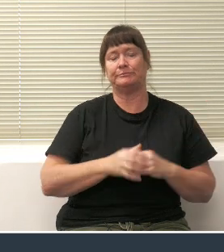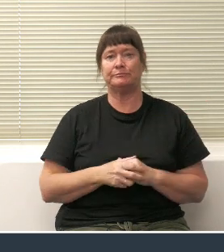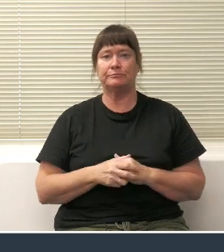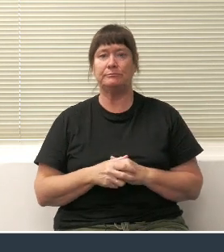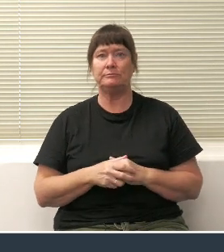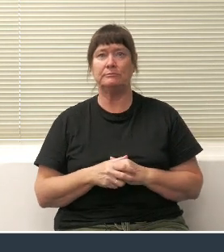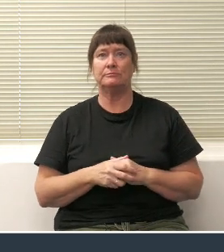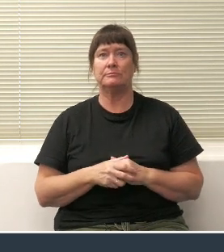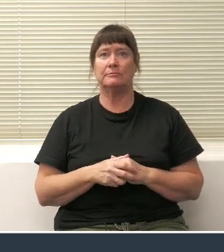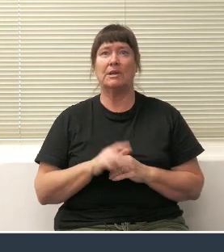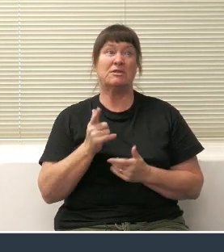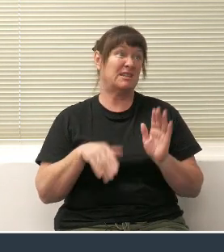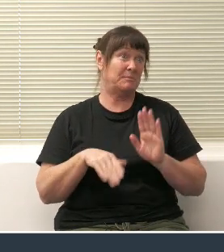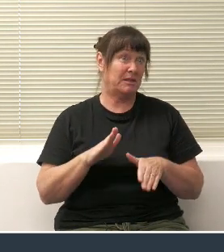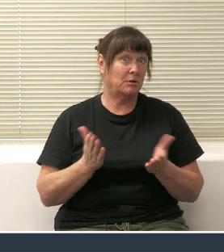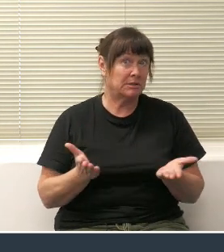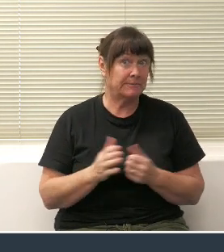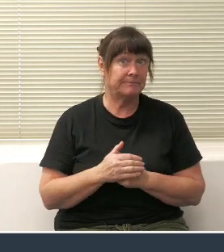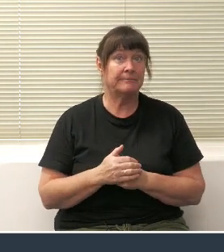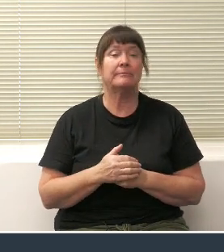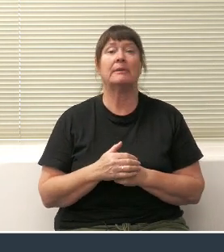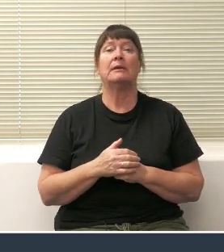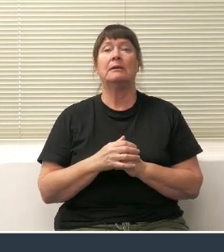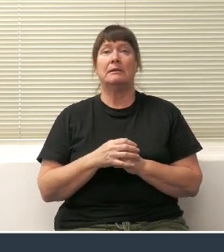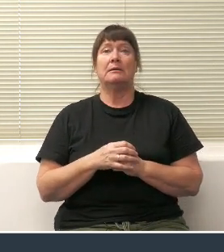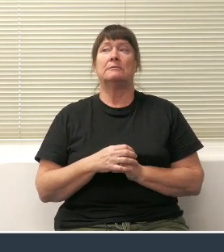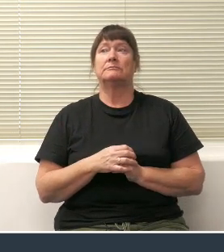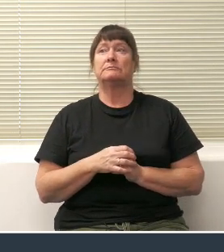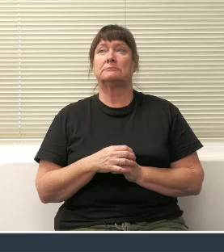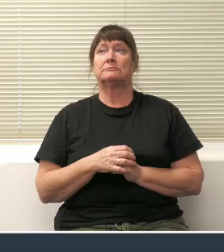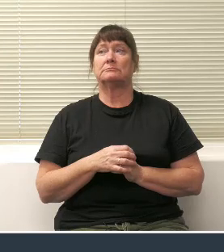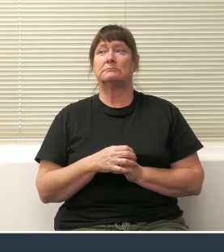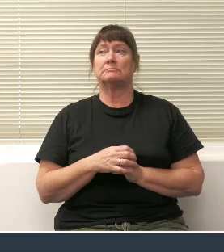That's our summary of the methodology. Danica.